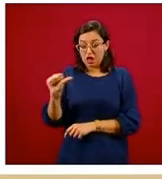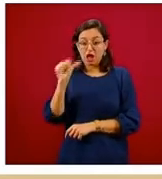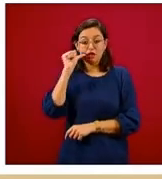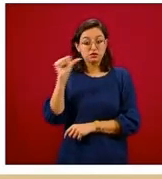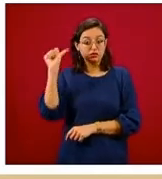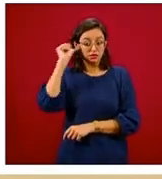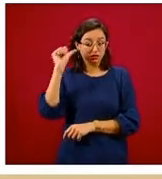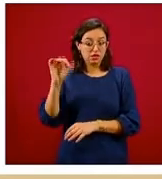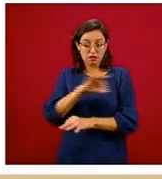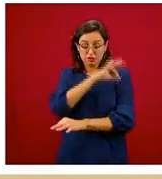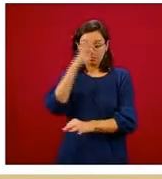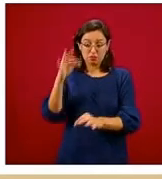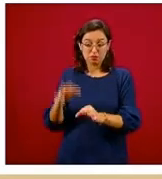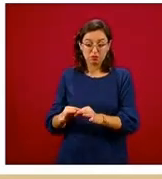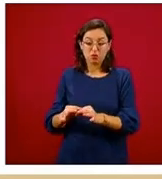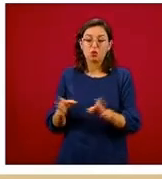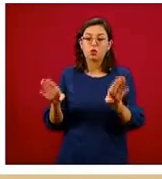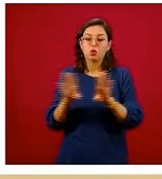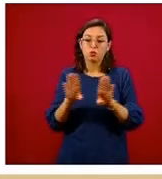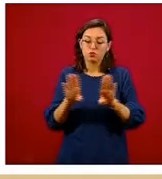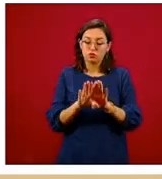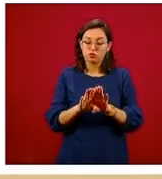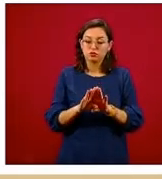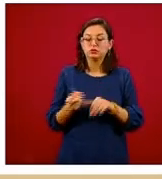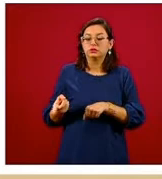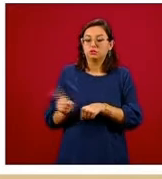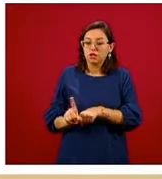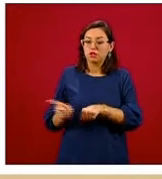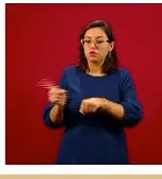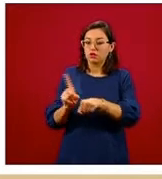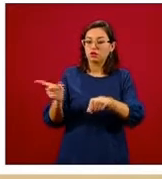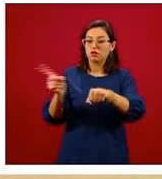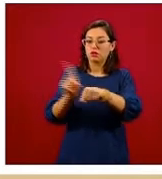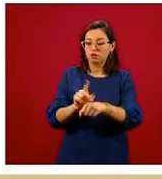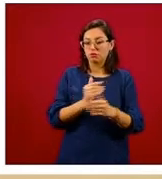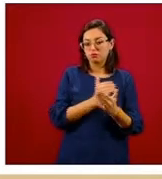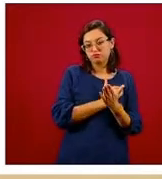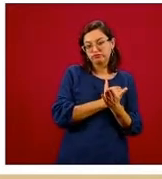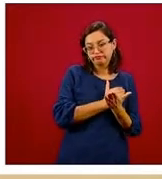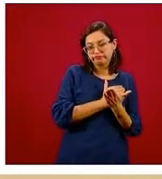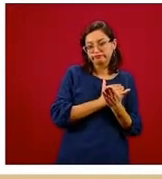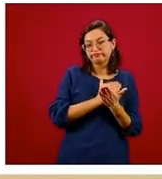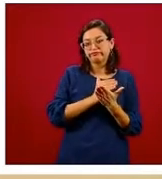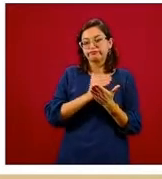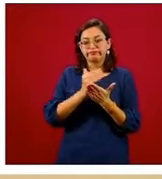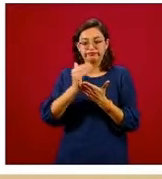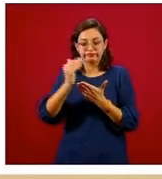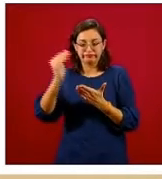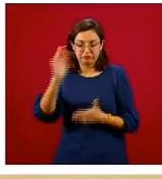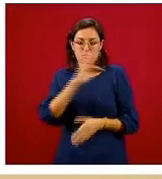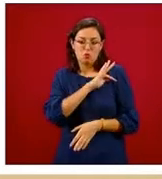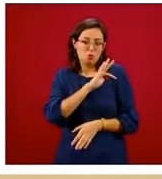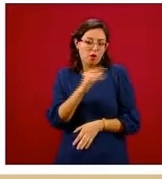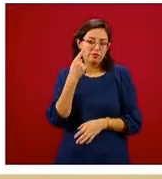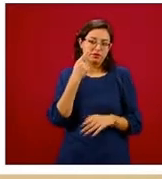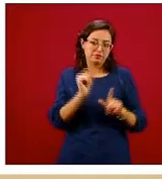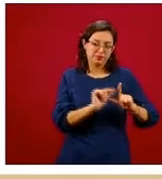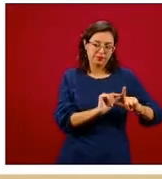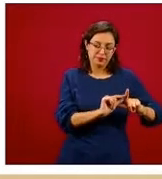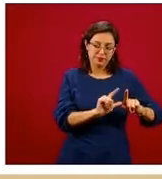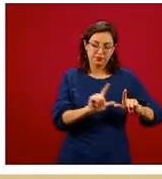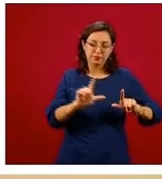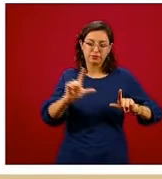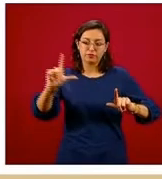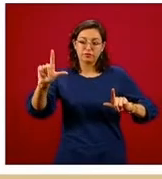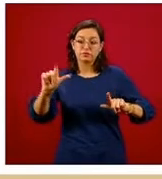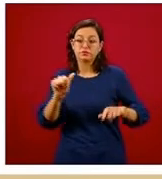started testing since January and until balance from yesterday, how process came day by day, and